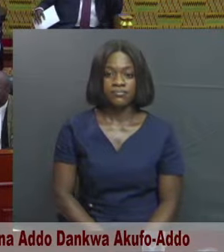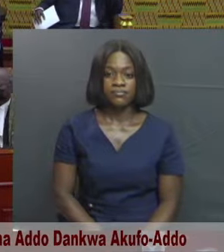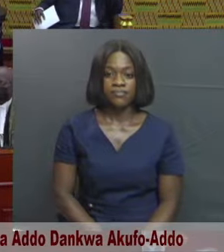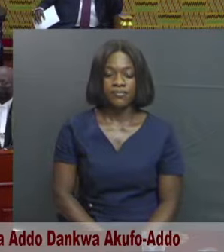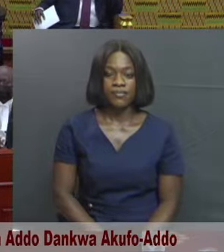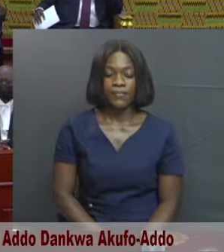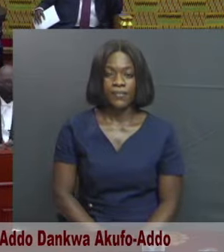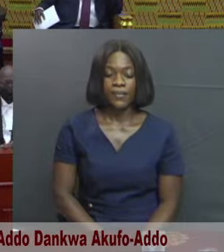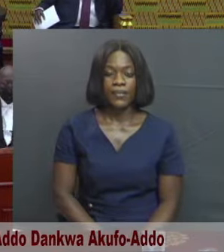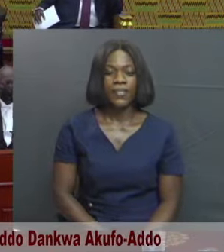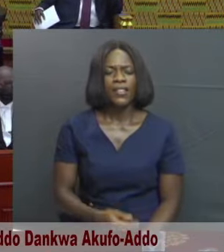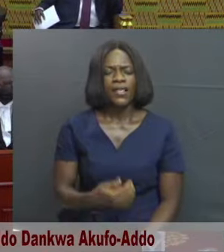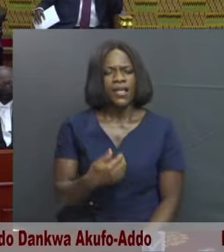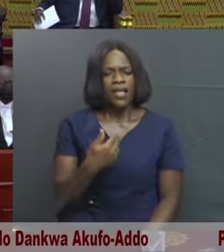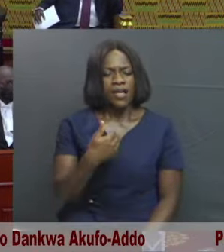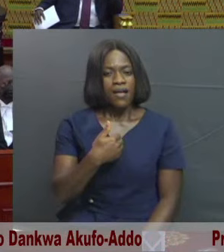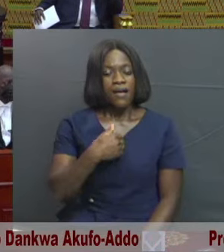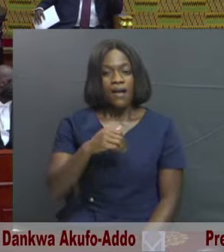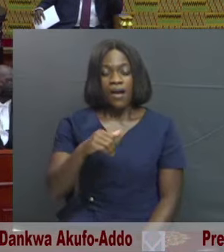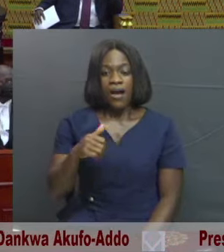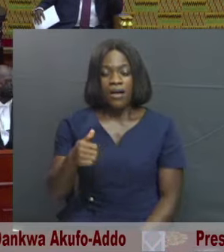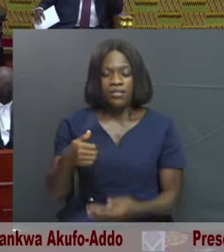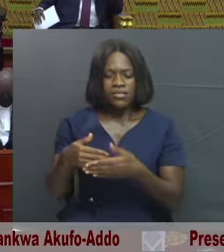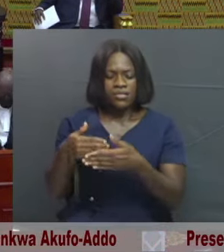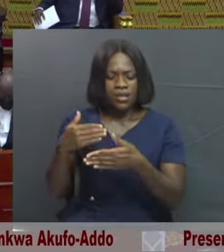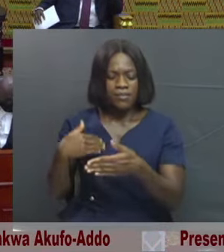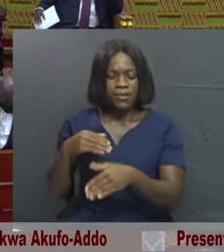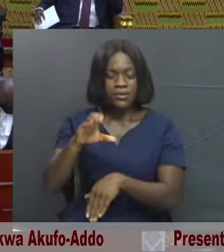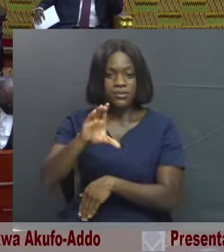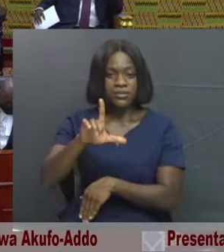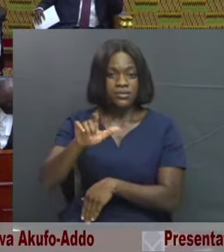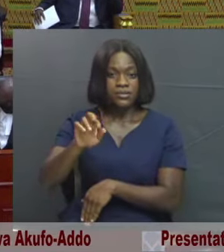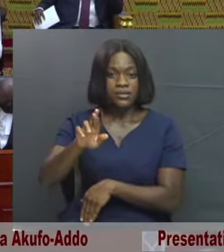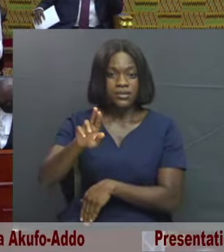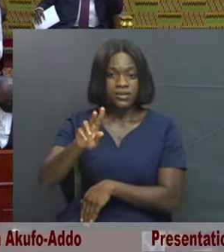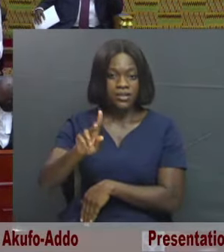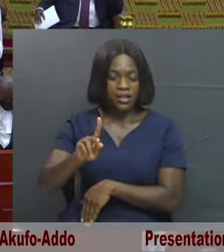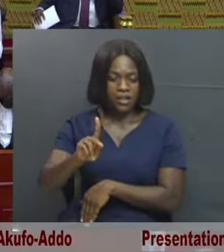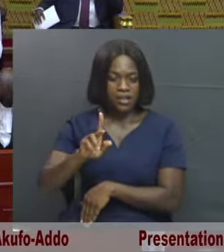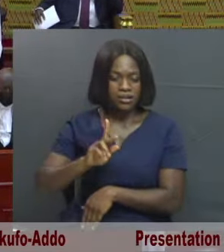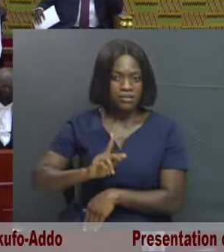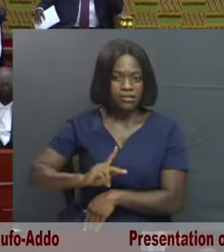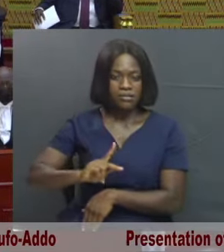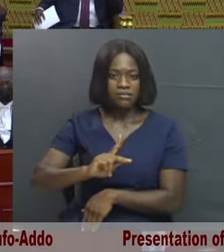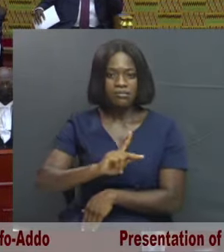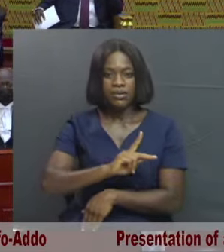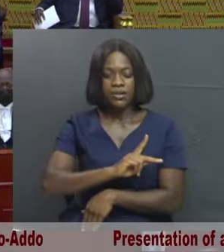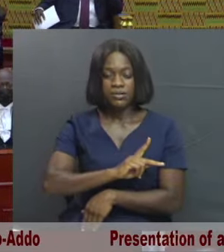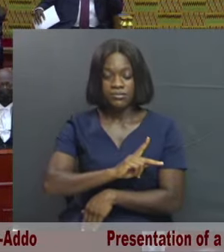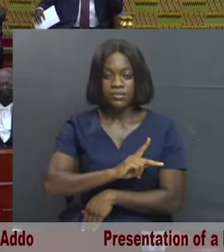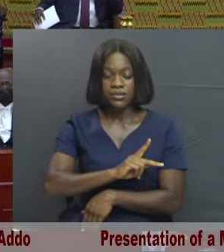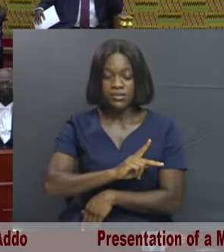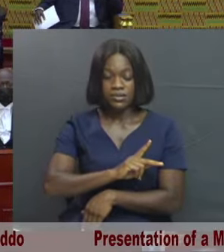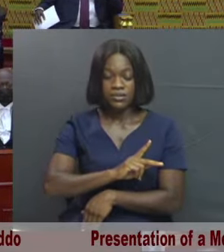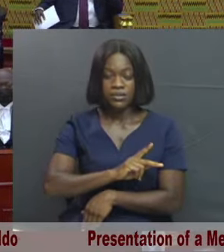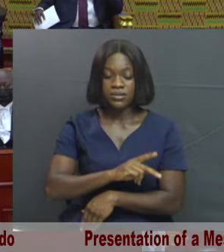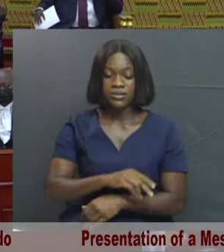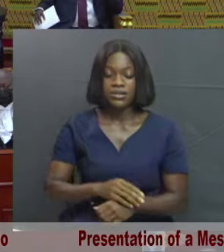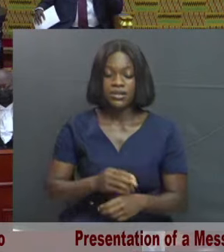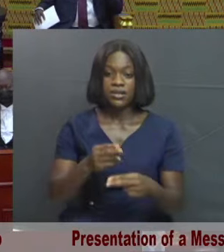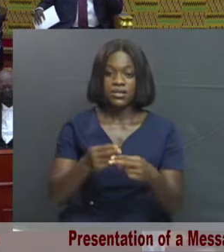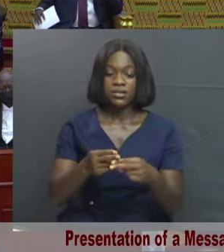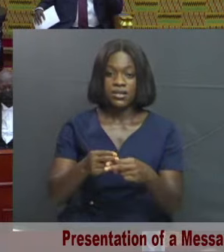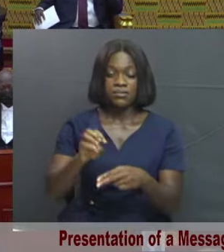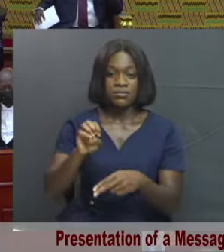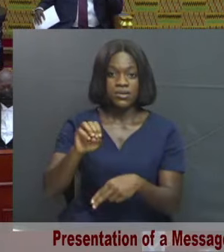have another former cler to Parliament my own brother Mr